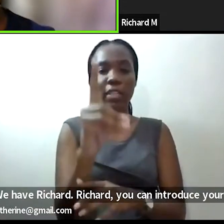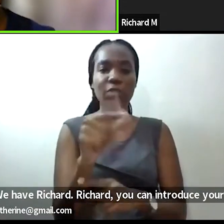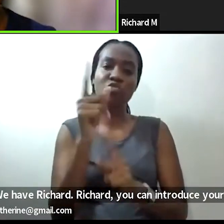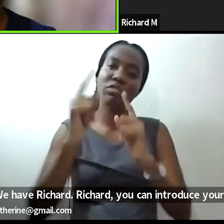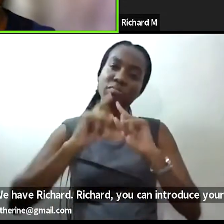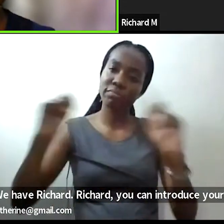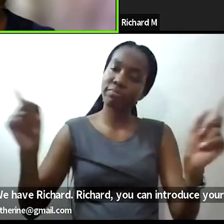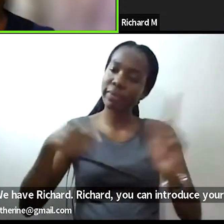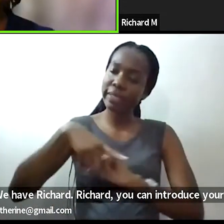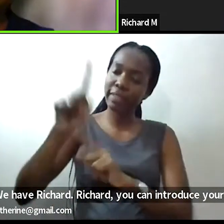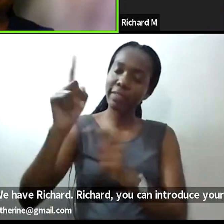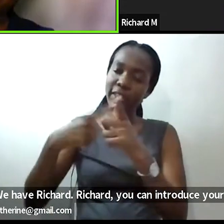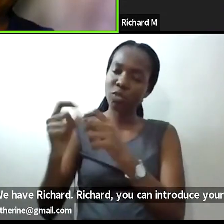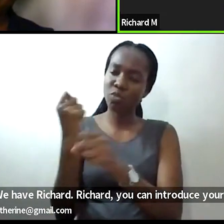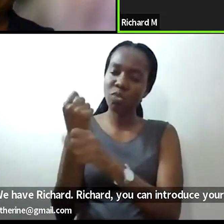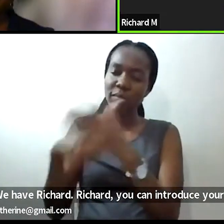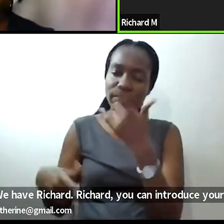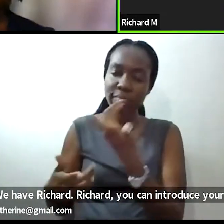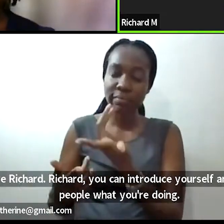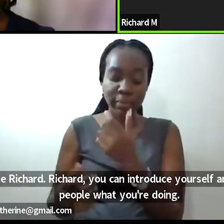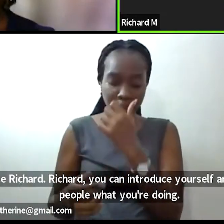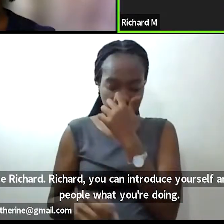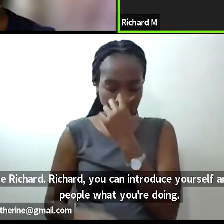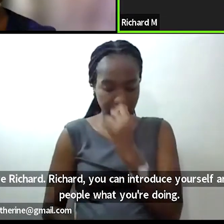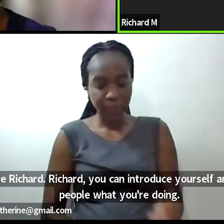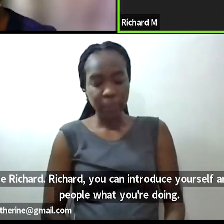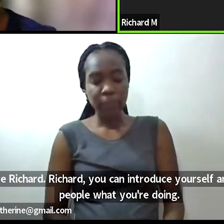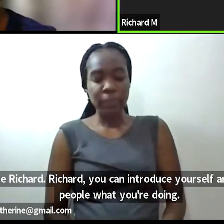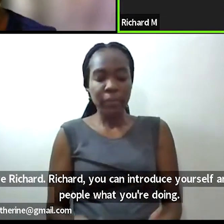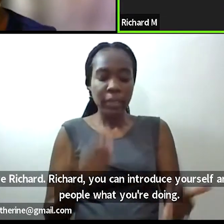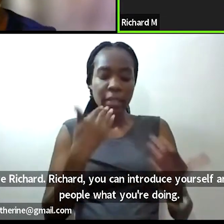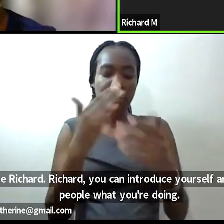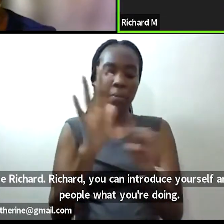doing. Thank you so much. I was